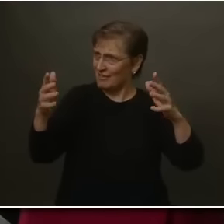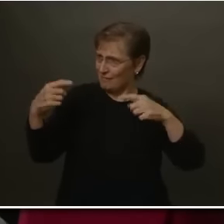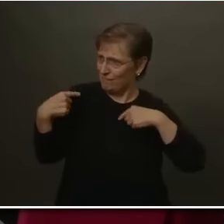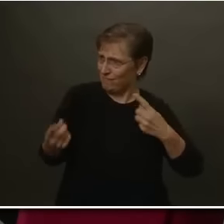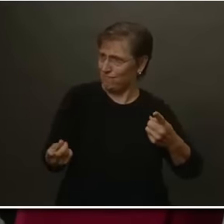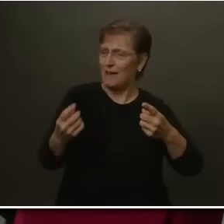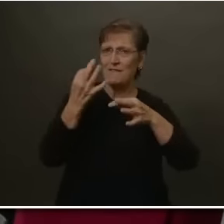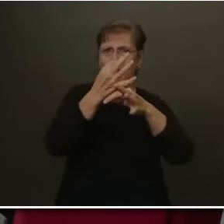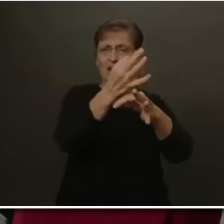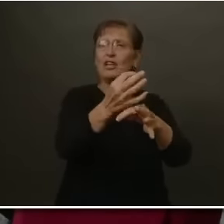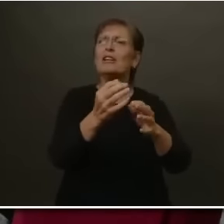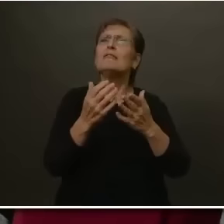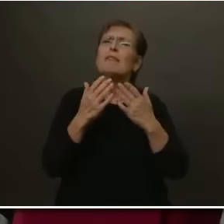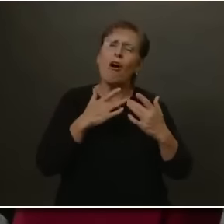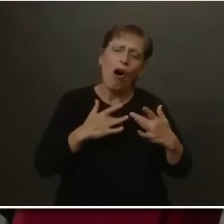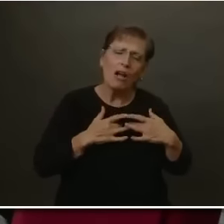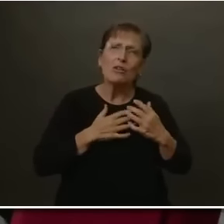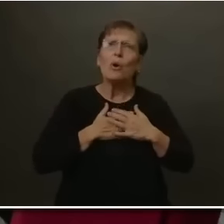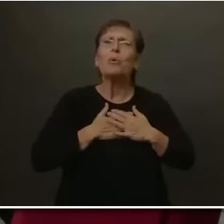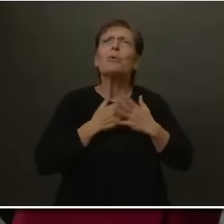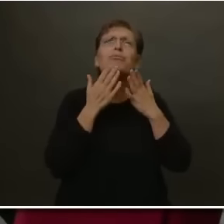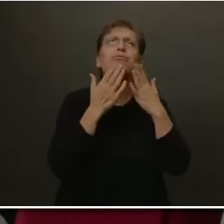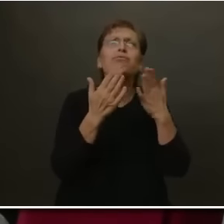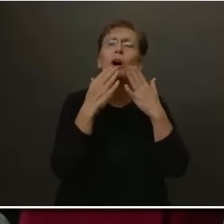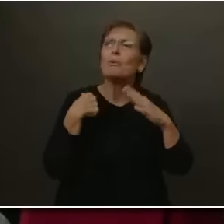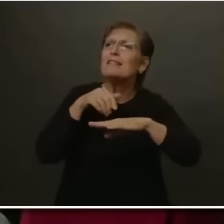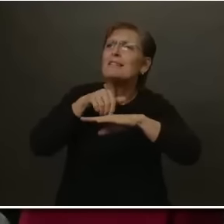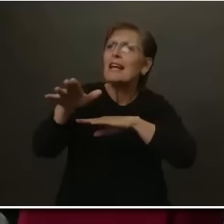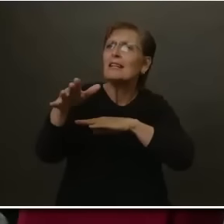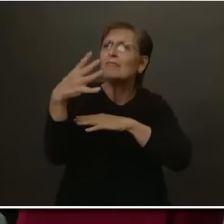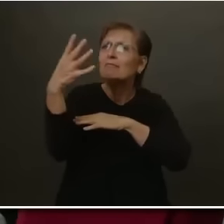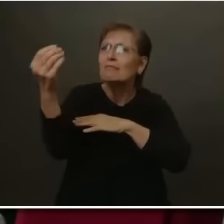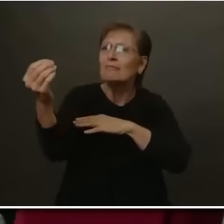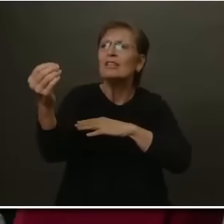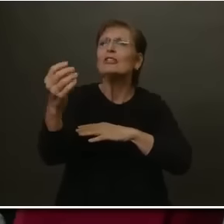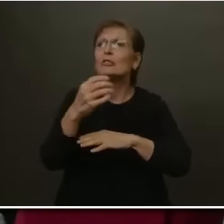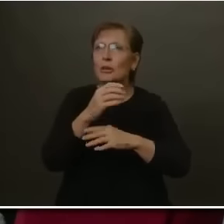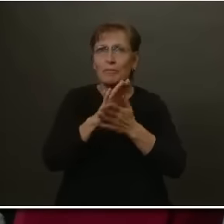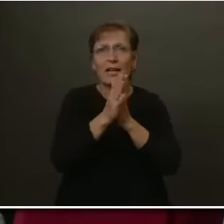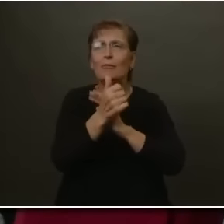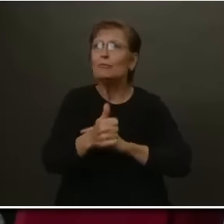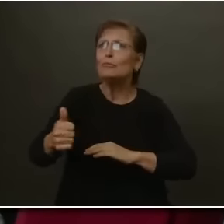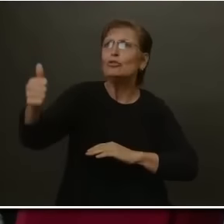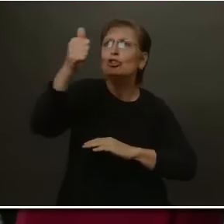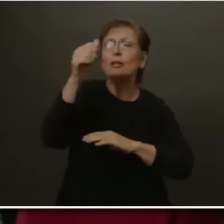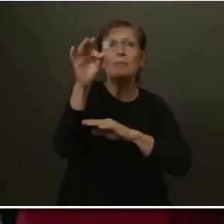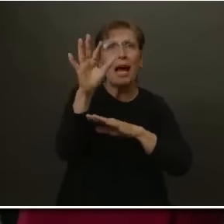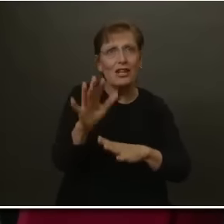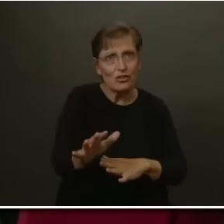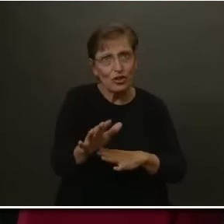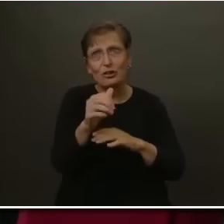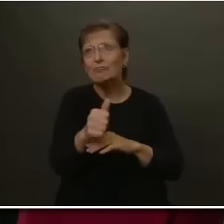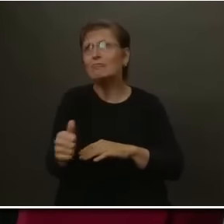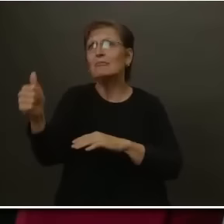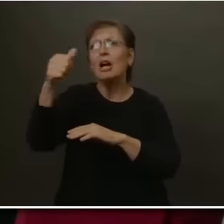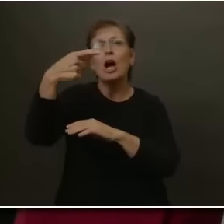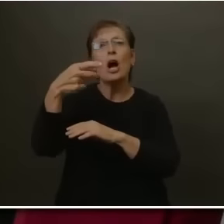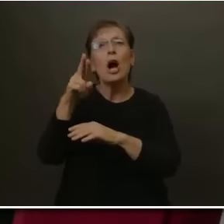With gratitude in our hearts, we send him forth to be chief pastor and primate of this church.